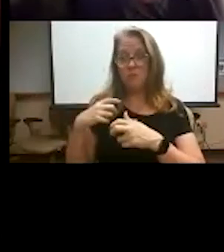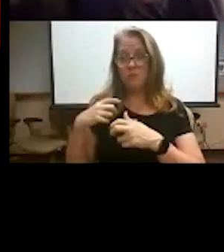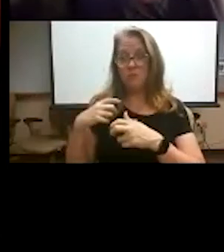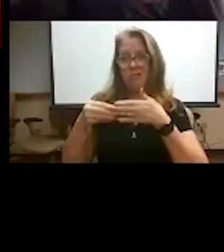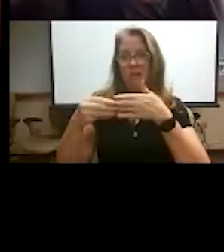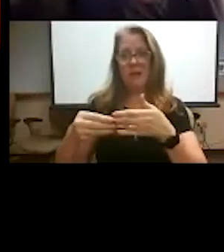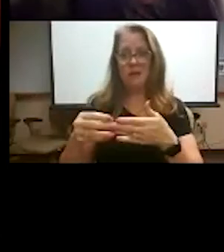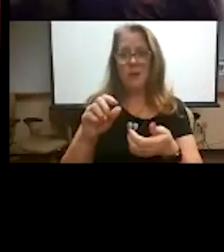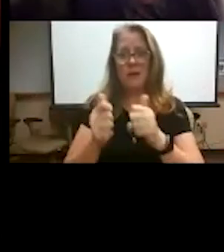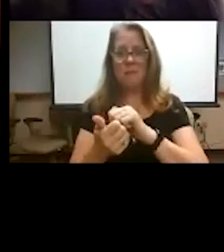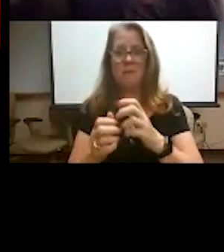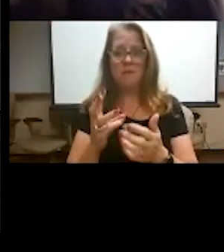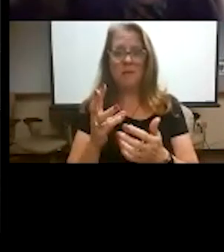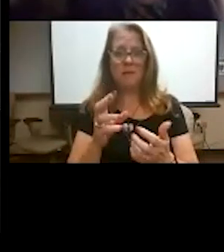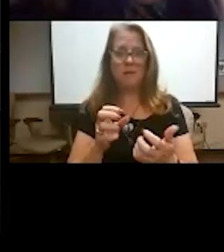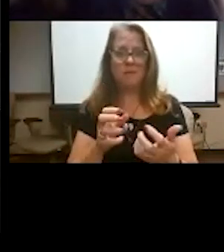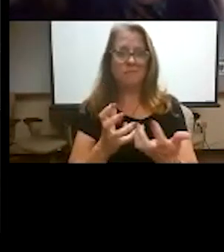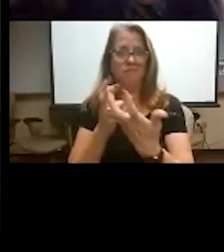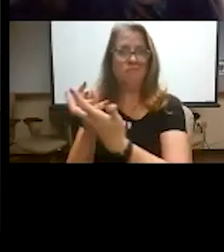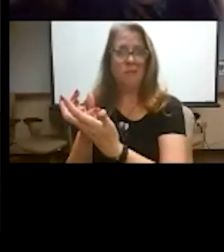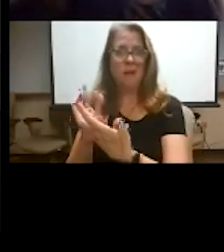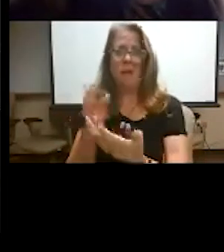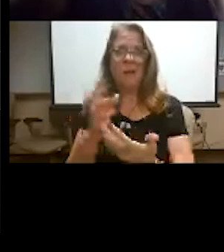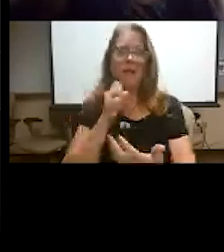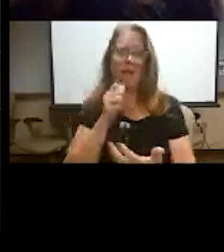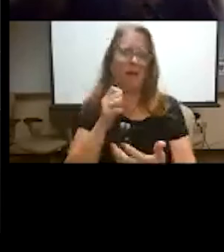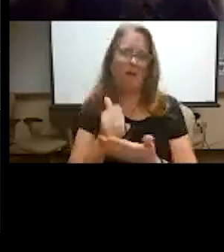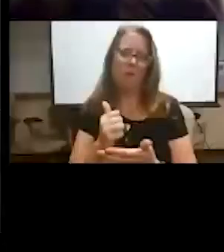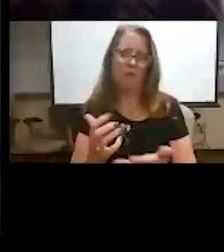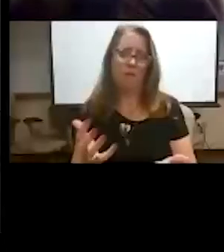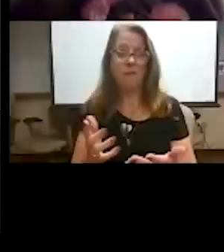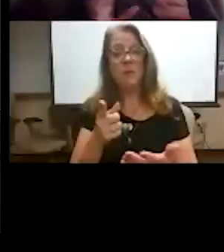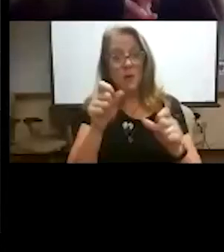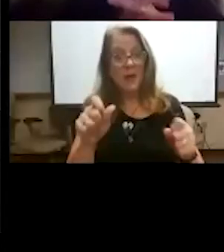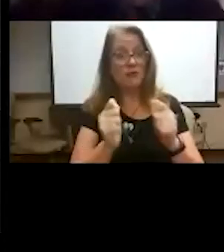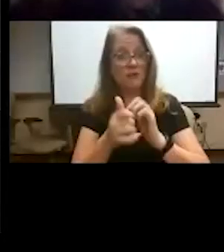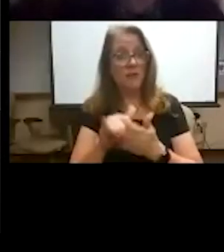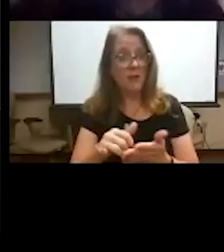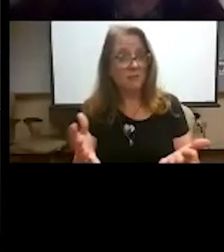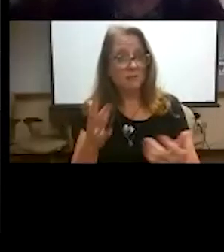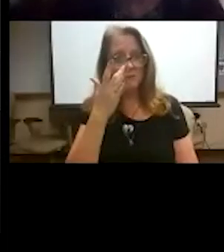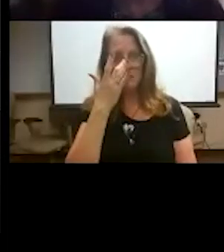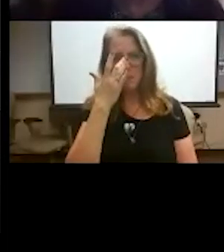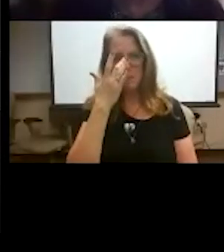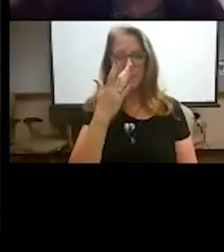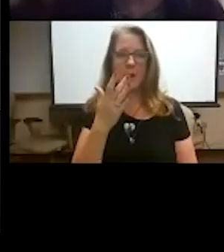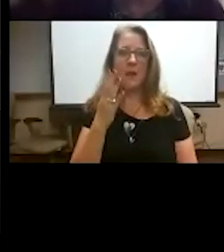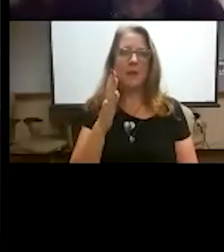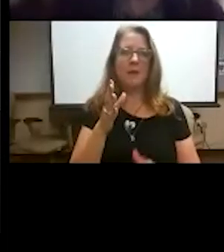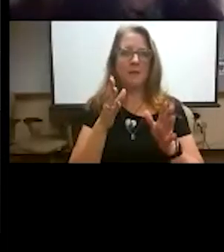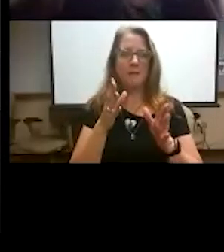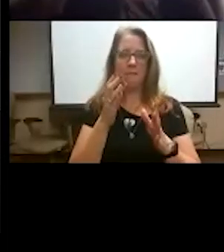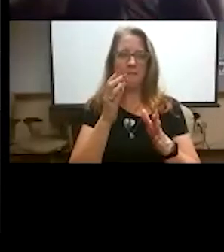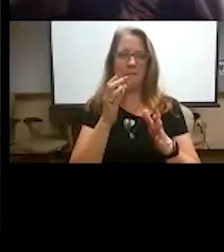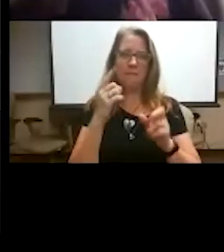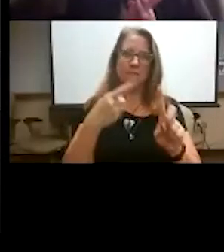may not be particularly healthy, but that you can change if you want to. Now, I'll leave you with just, I want to tell you